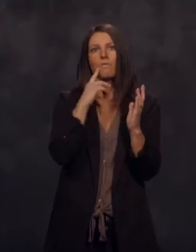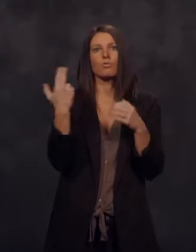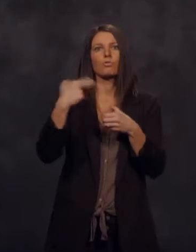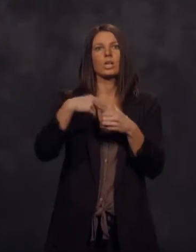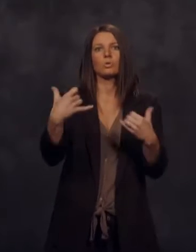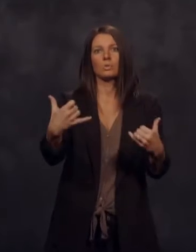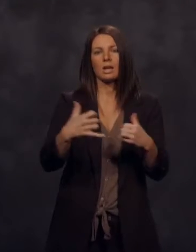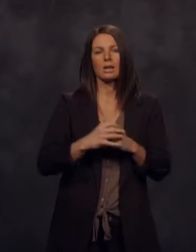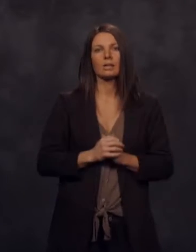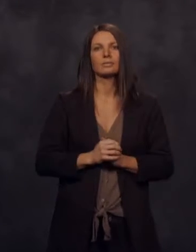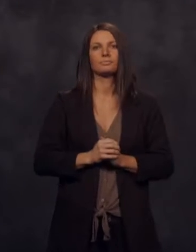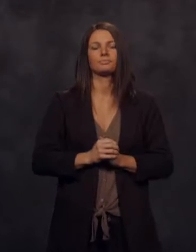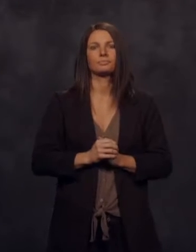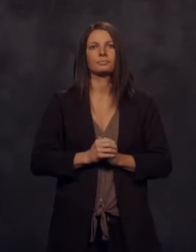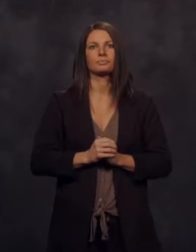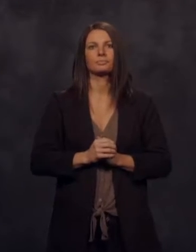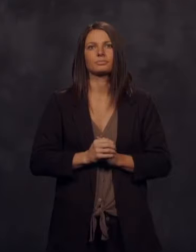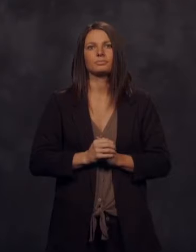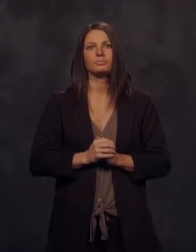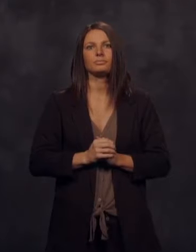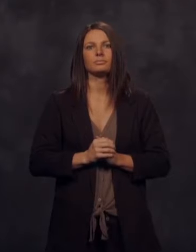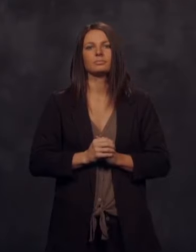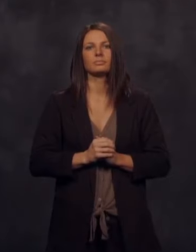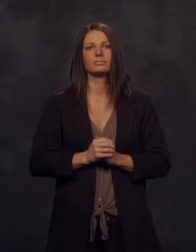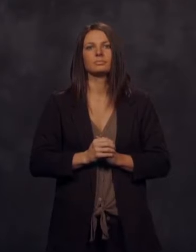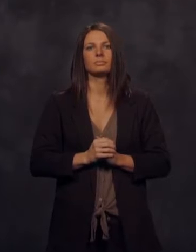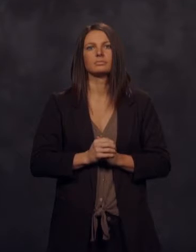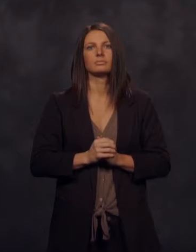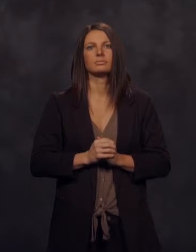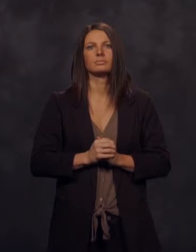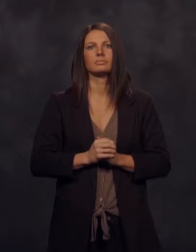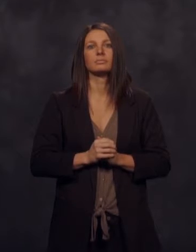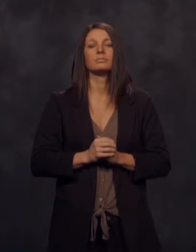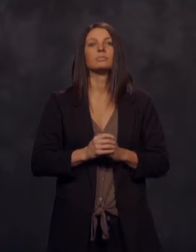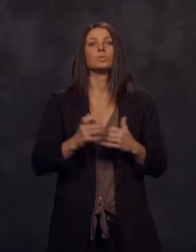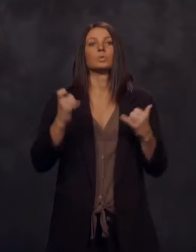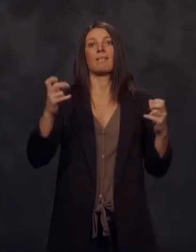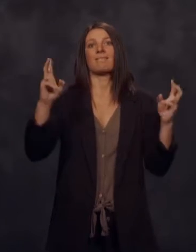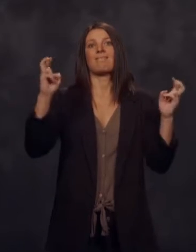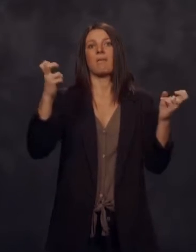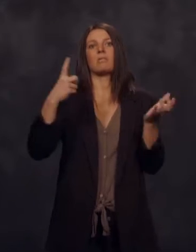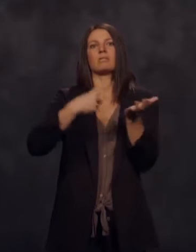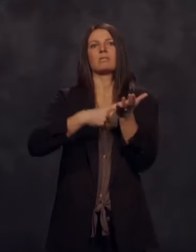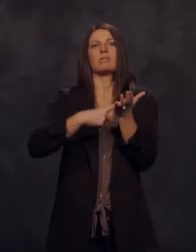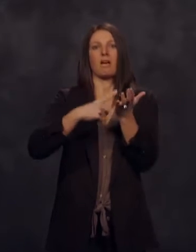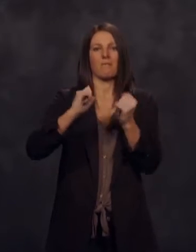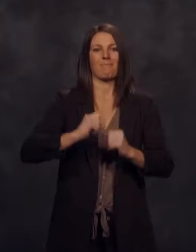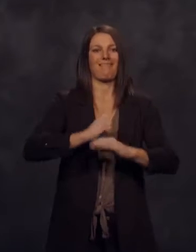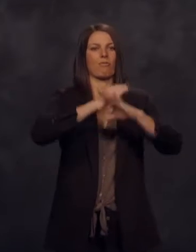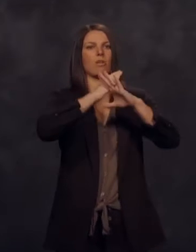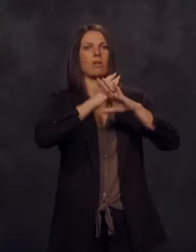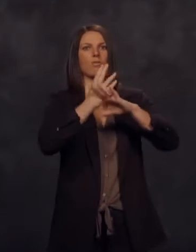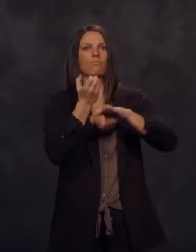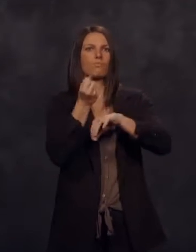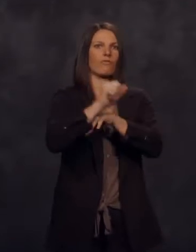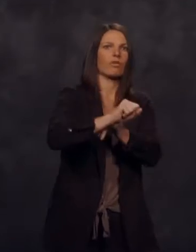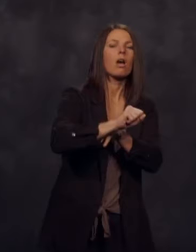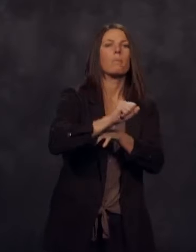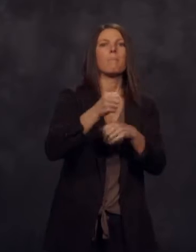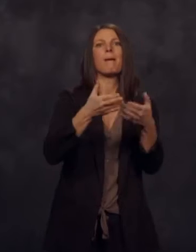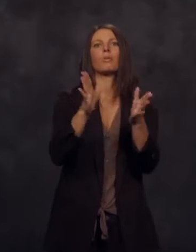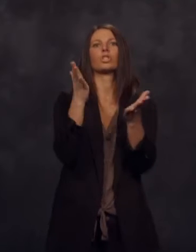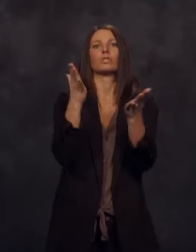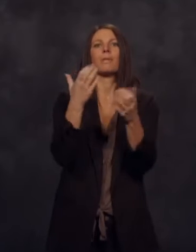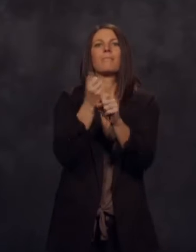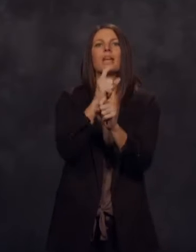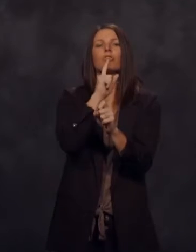us here today. And what all of us want to talk about is removing a barrier to public service by ensuring that